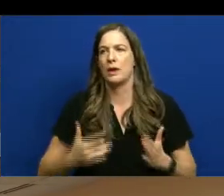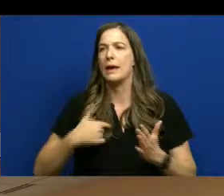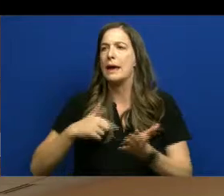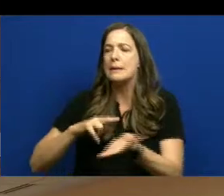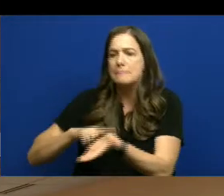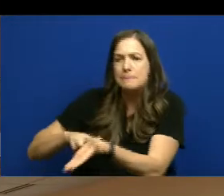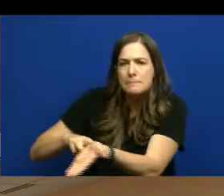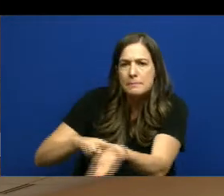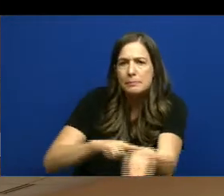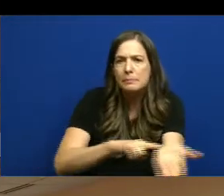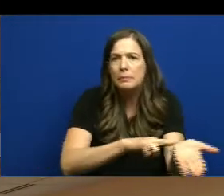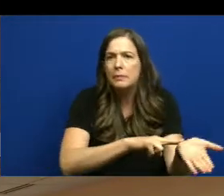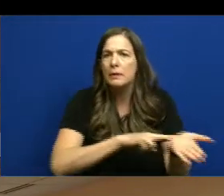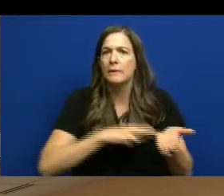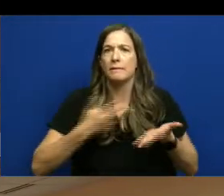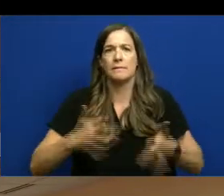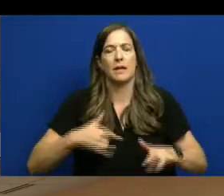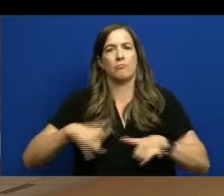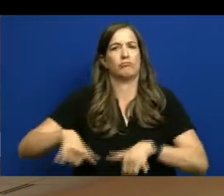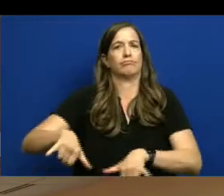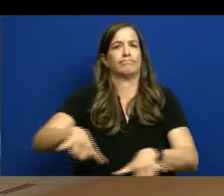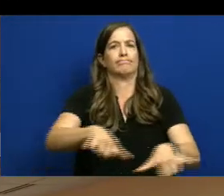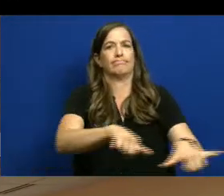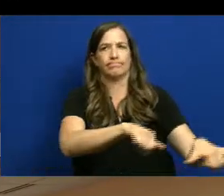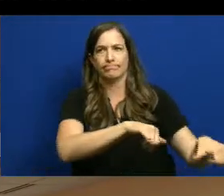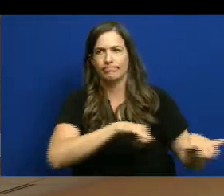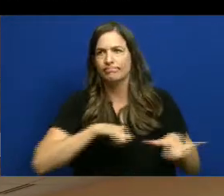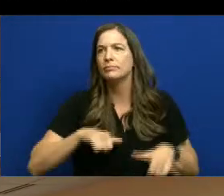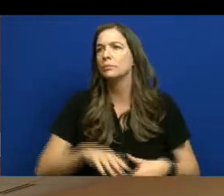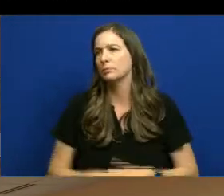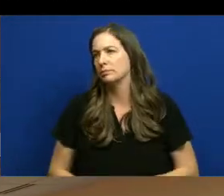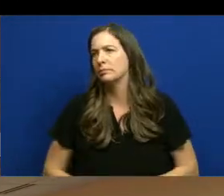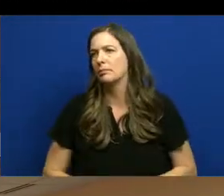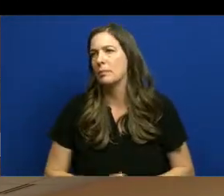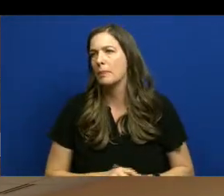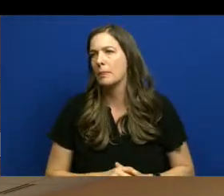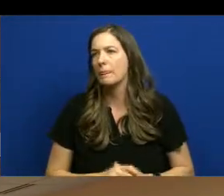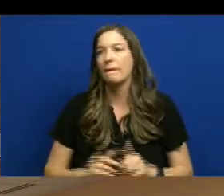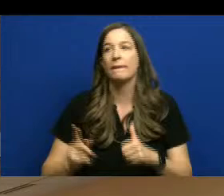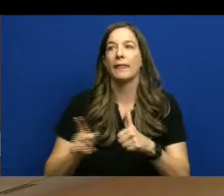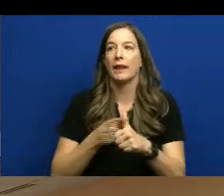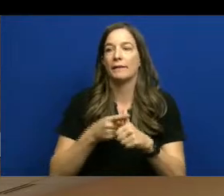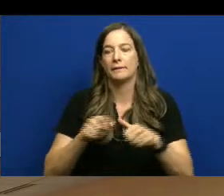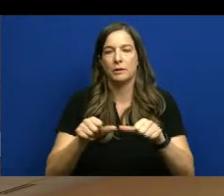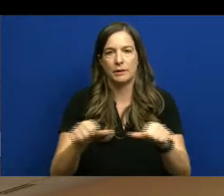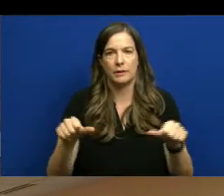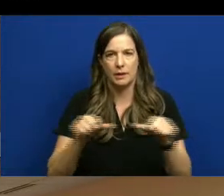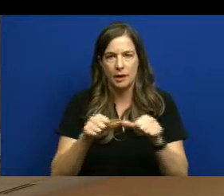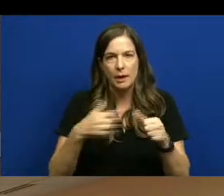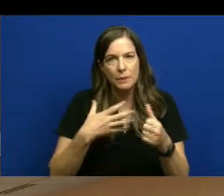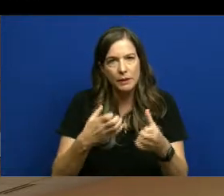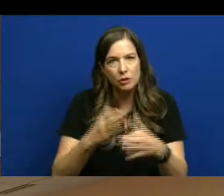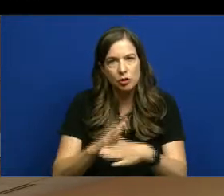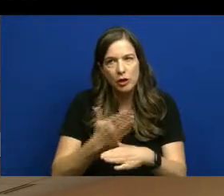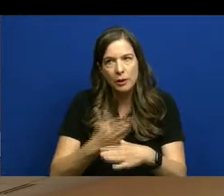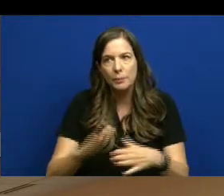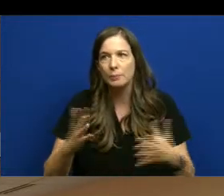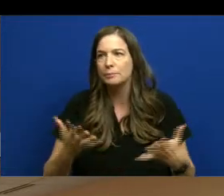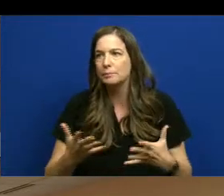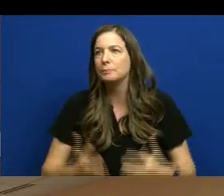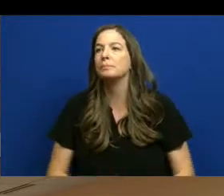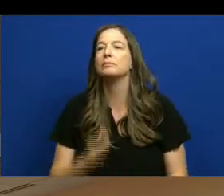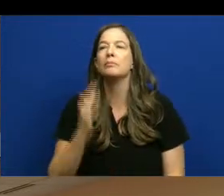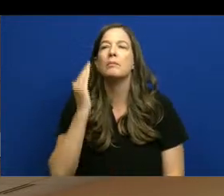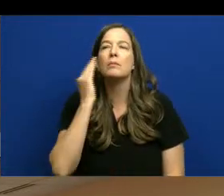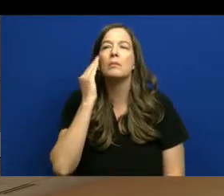and residents with whom I've spoken with and shared concerns with. First area that I would like to share with